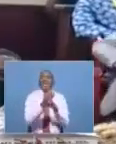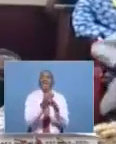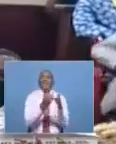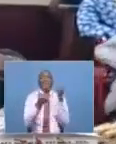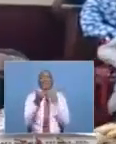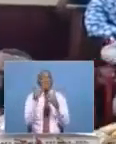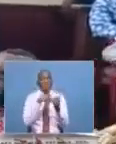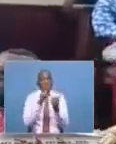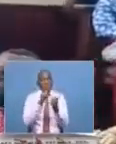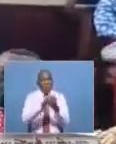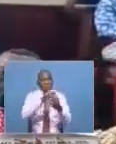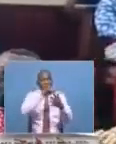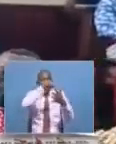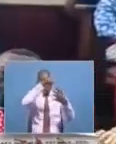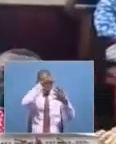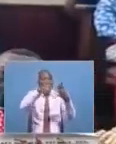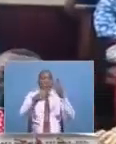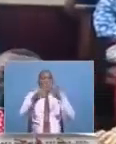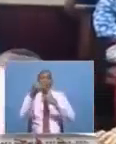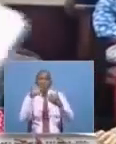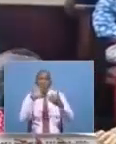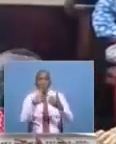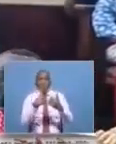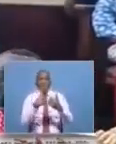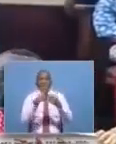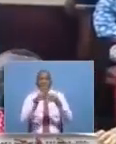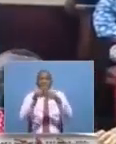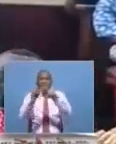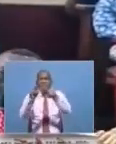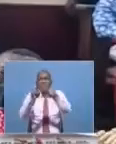Those figures are themselves